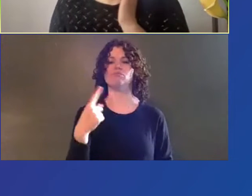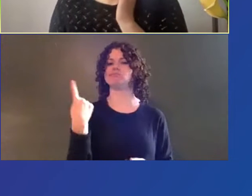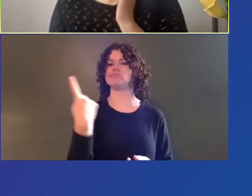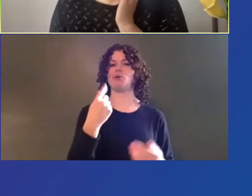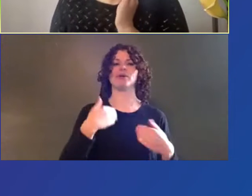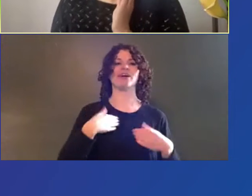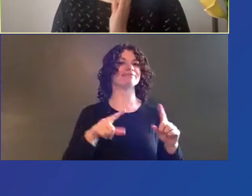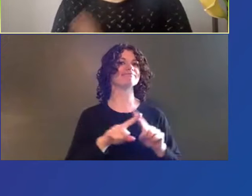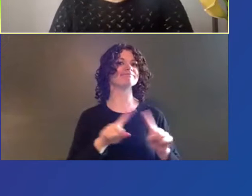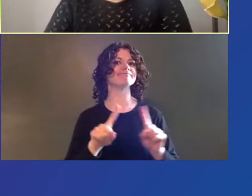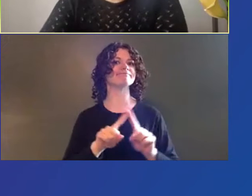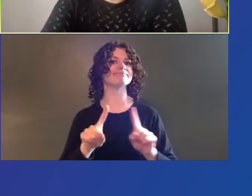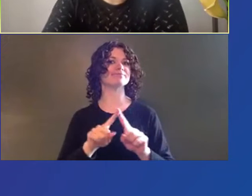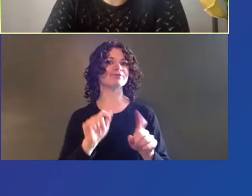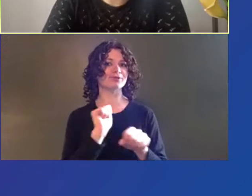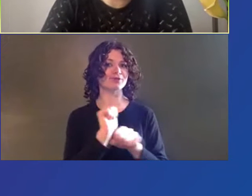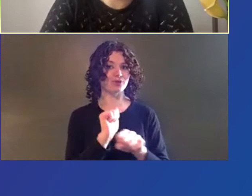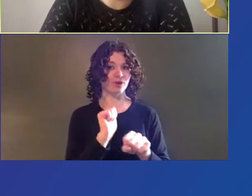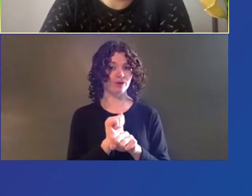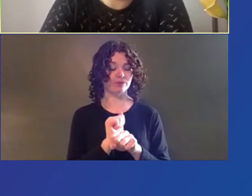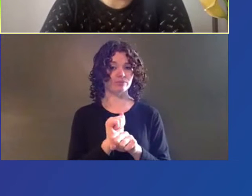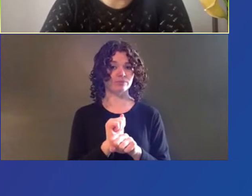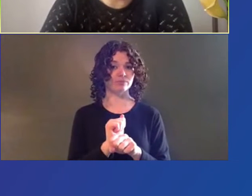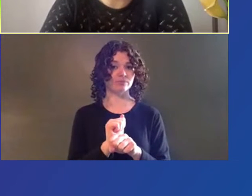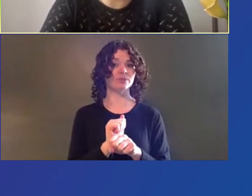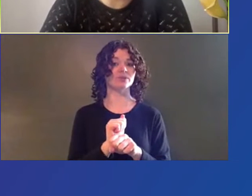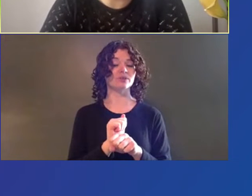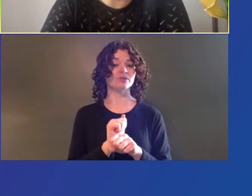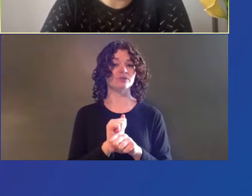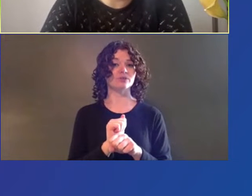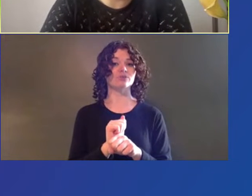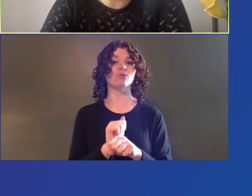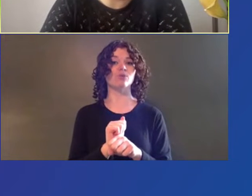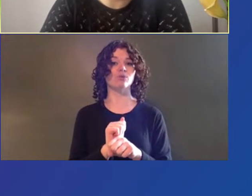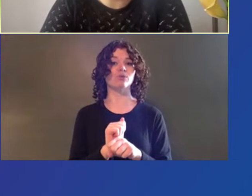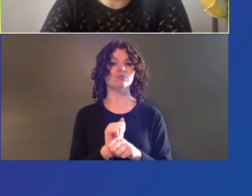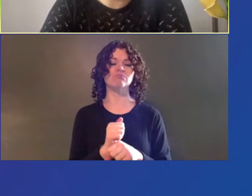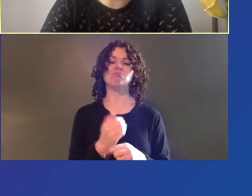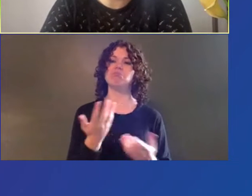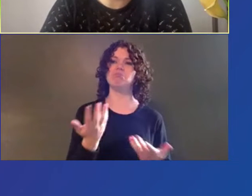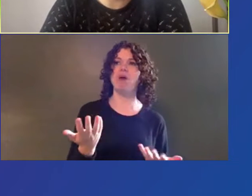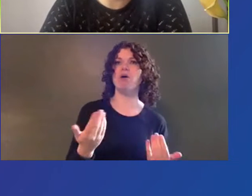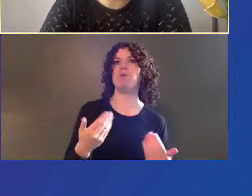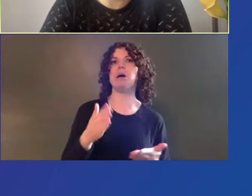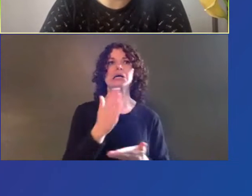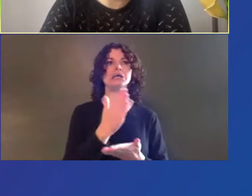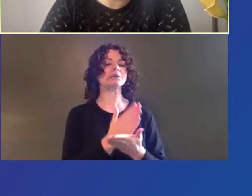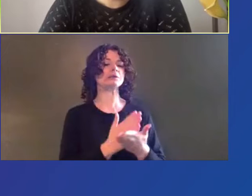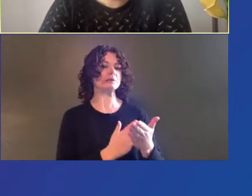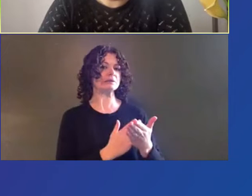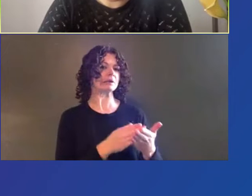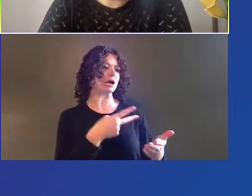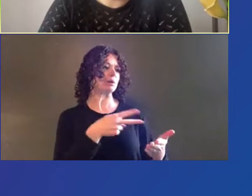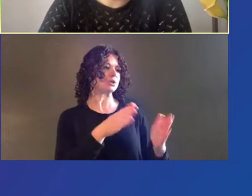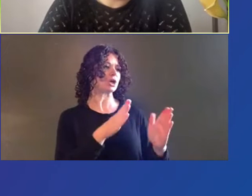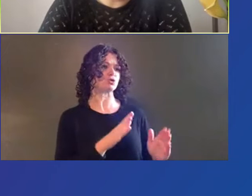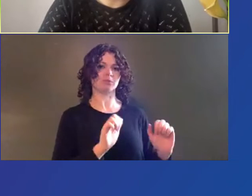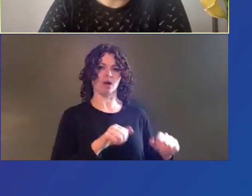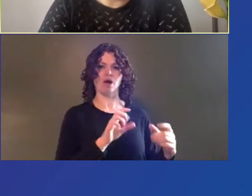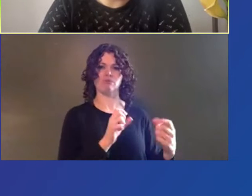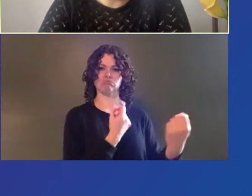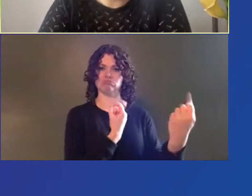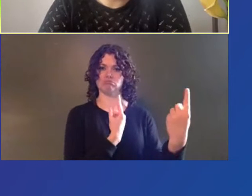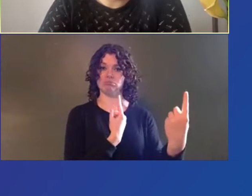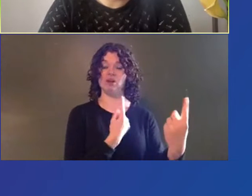job. And in my case, I think different to some dancers, although there's more of us than I originally thought. I've always